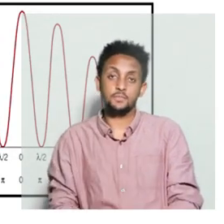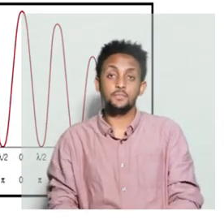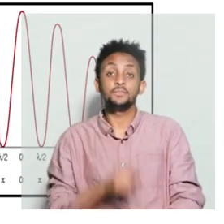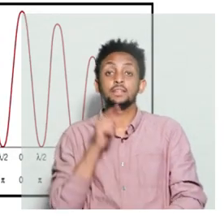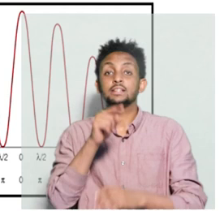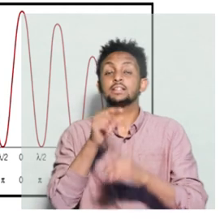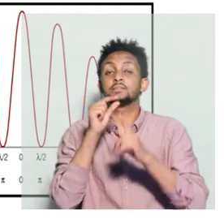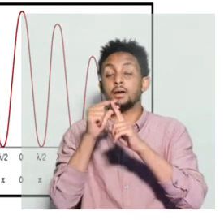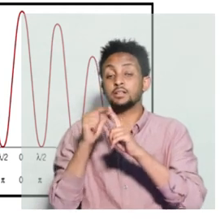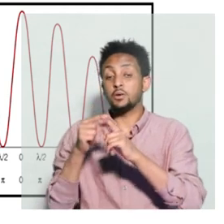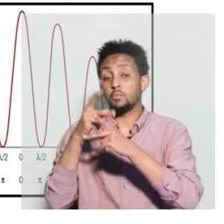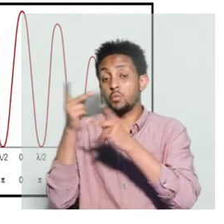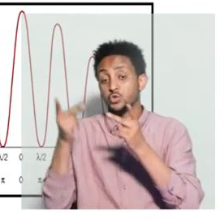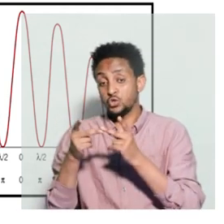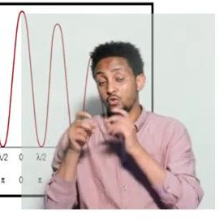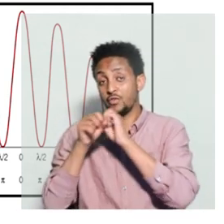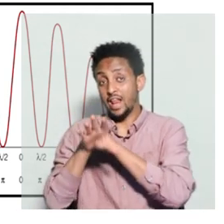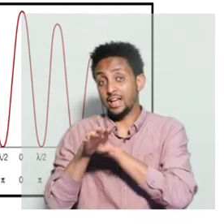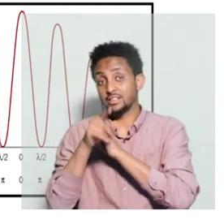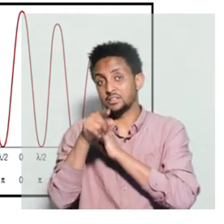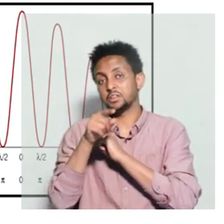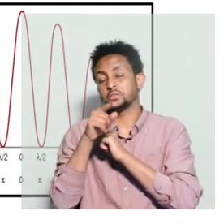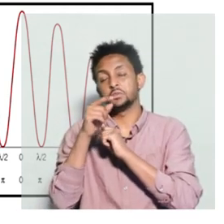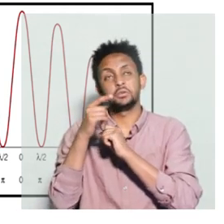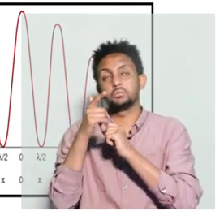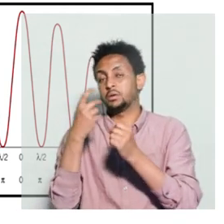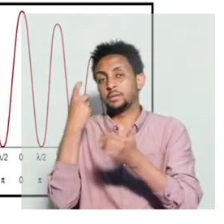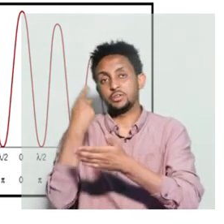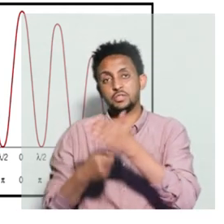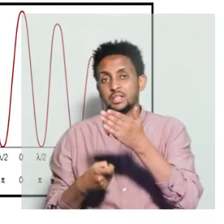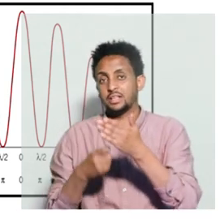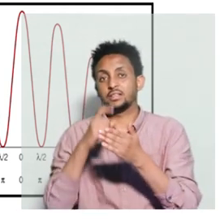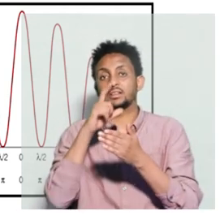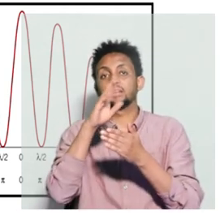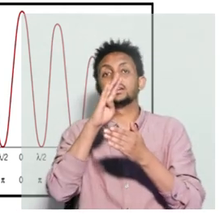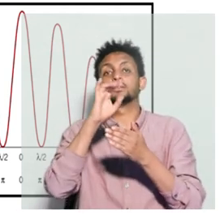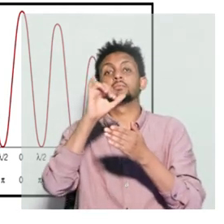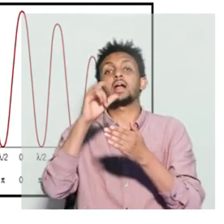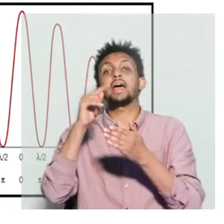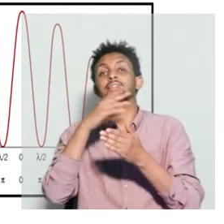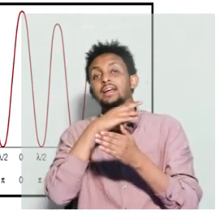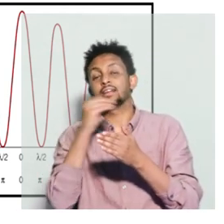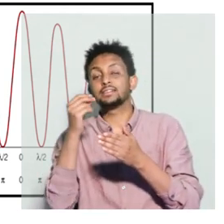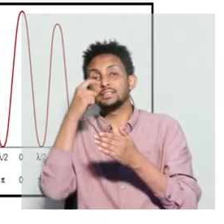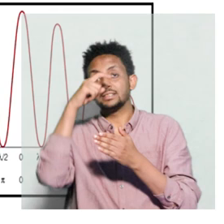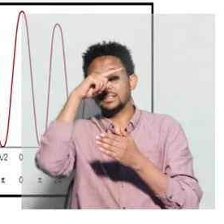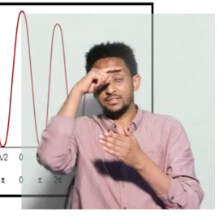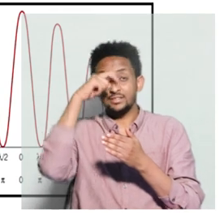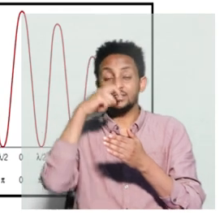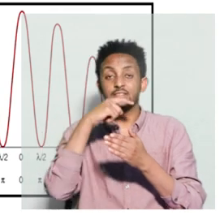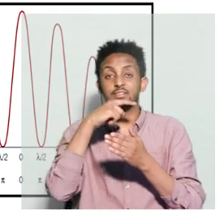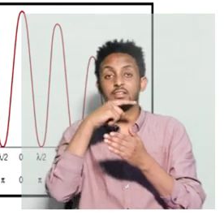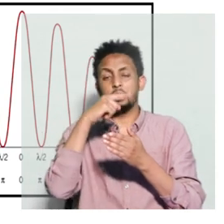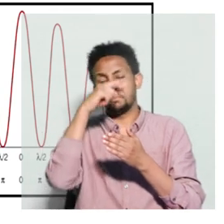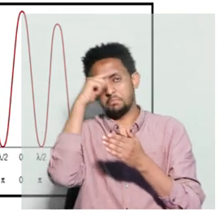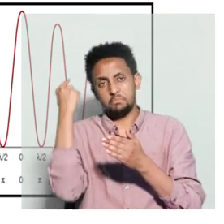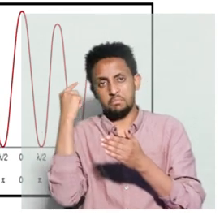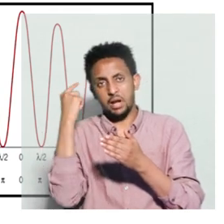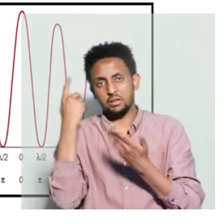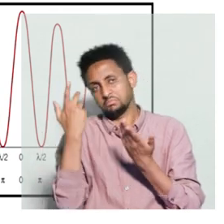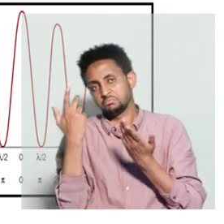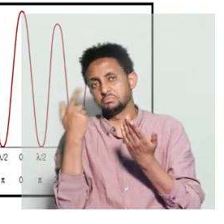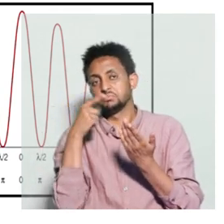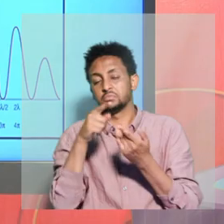the superposition of light beams will result a bright and dark light bands or parts known to